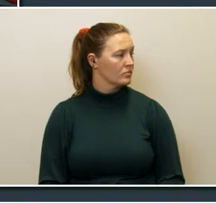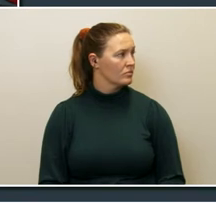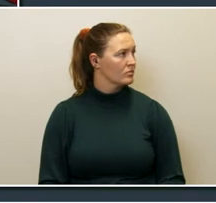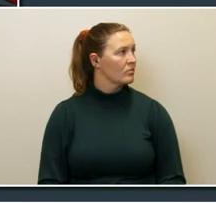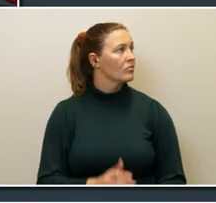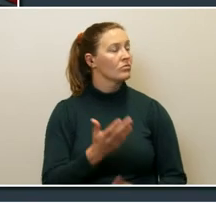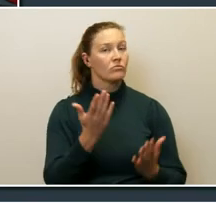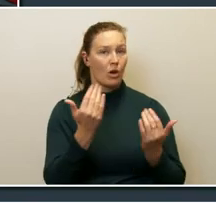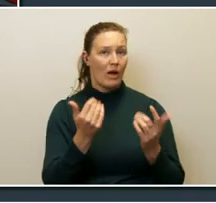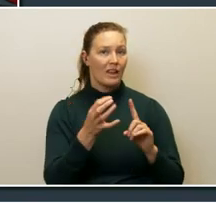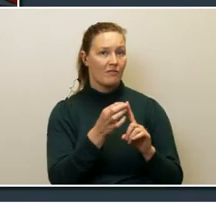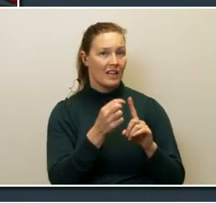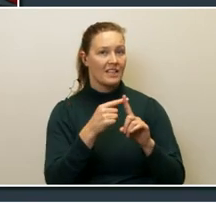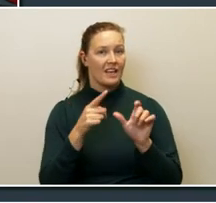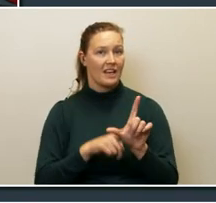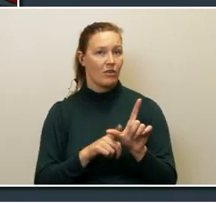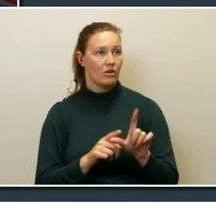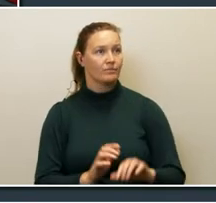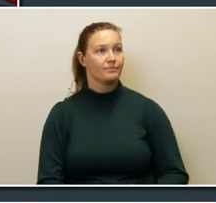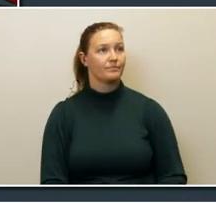Welcome, Philip and